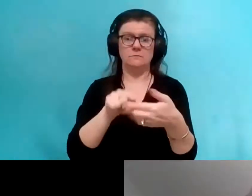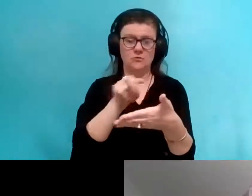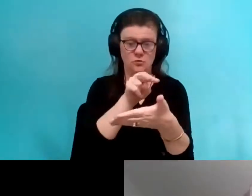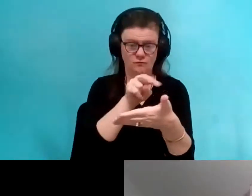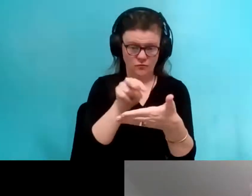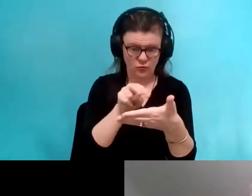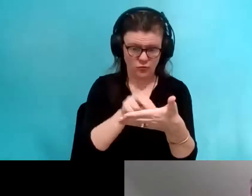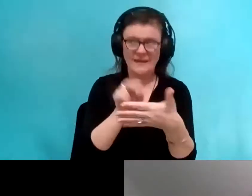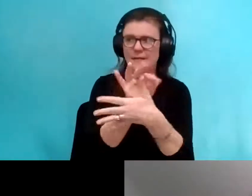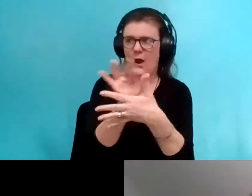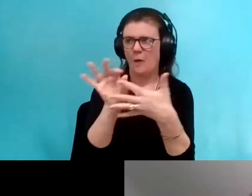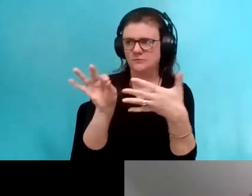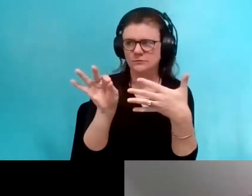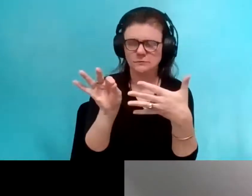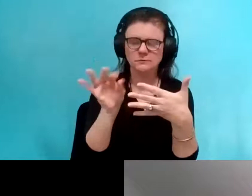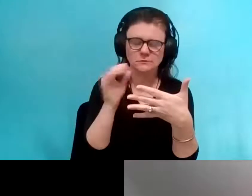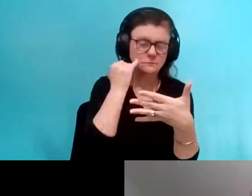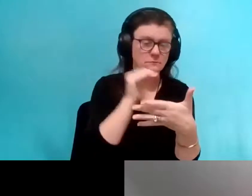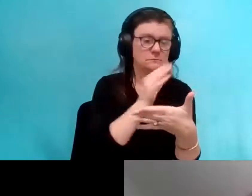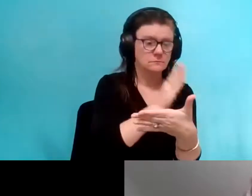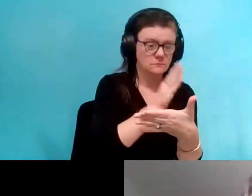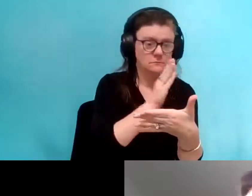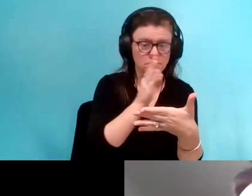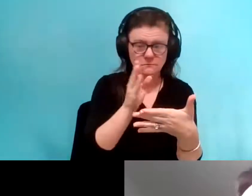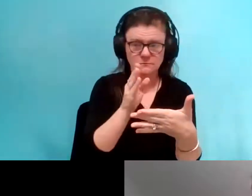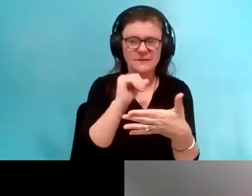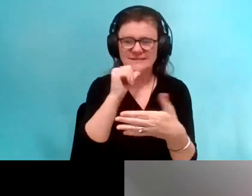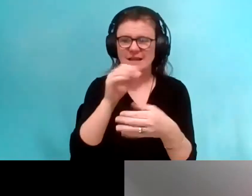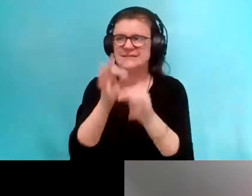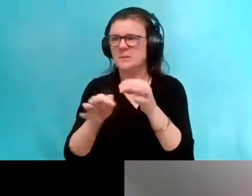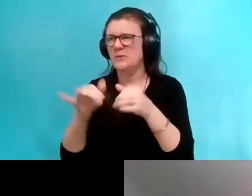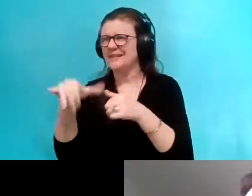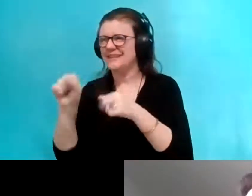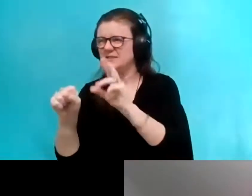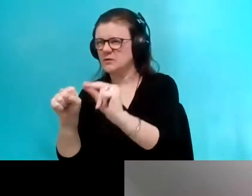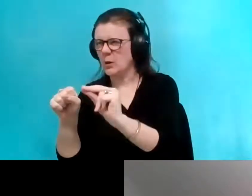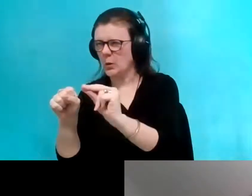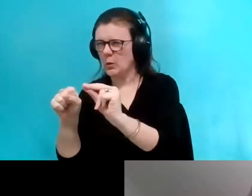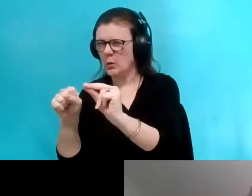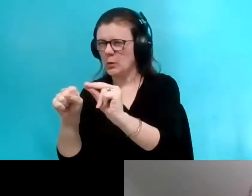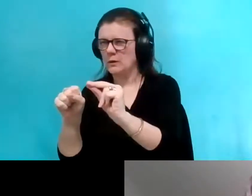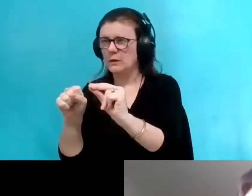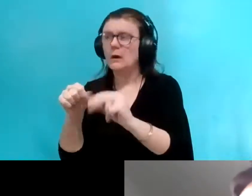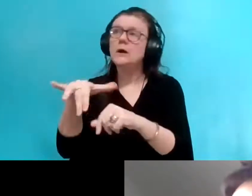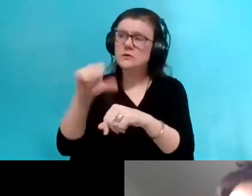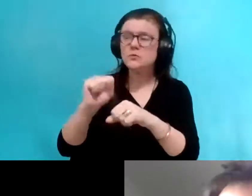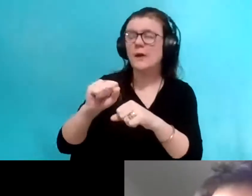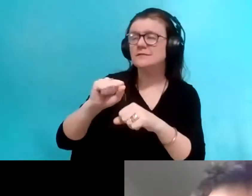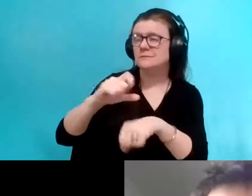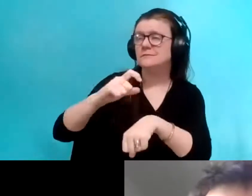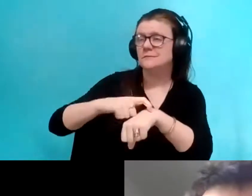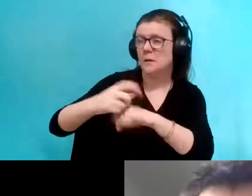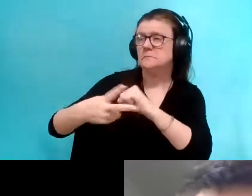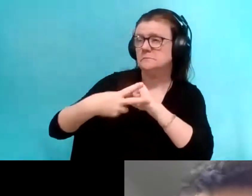the options when you answer each question rather than yes and no. So it makes marginal gains in time.